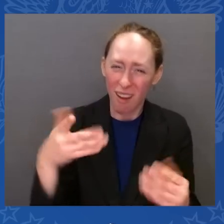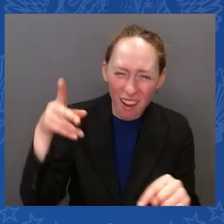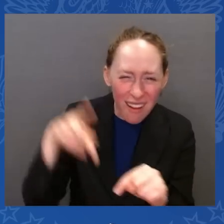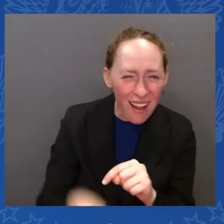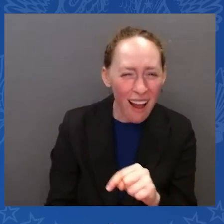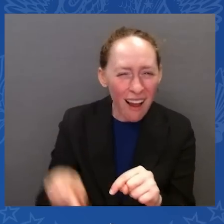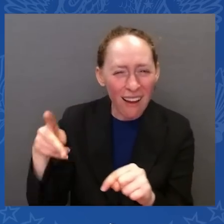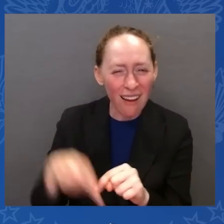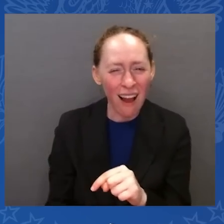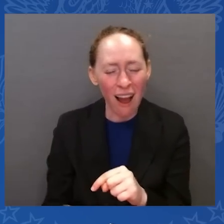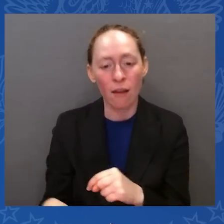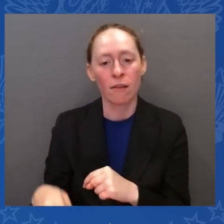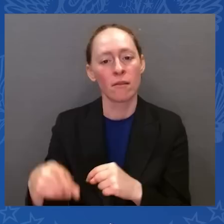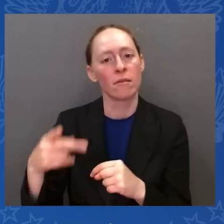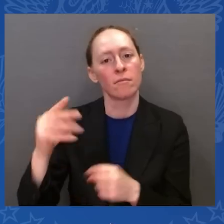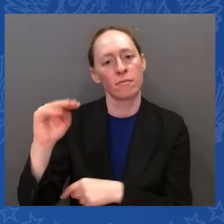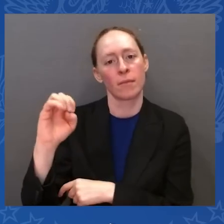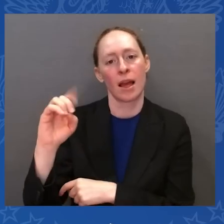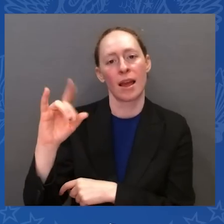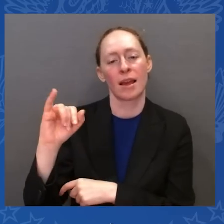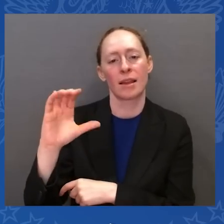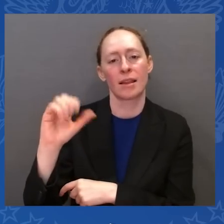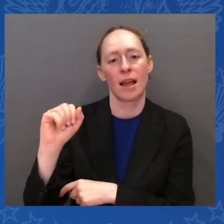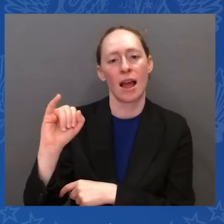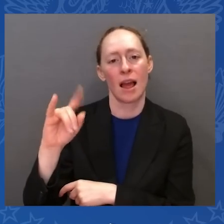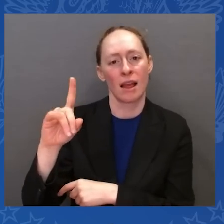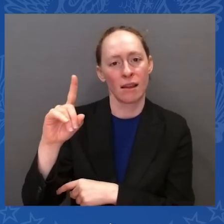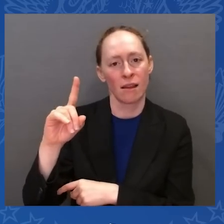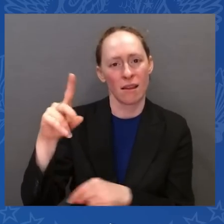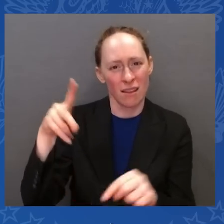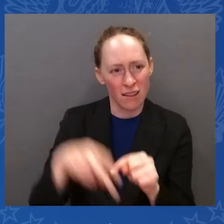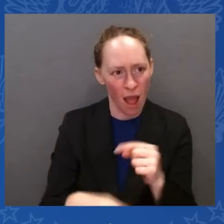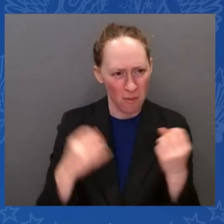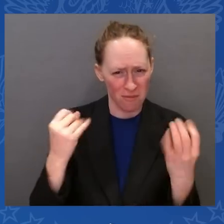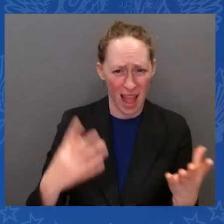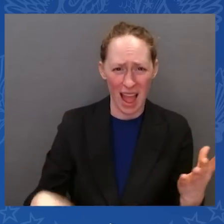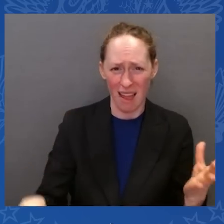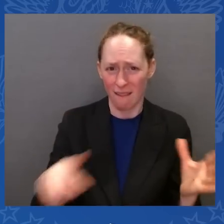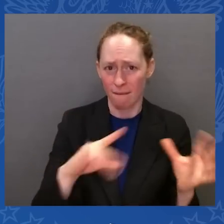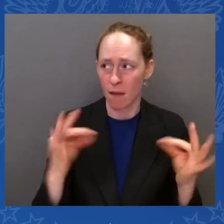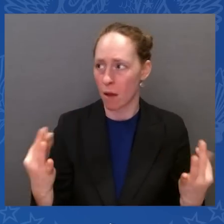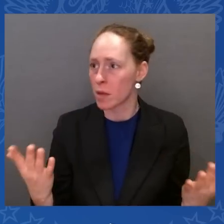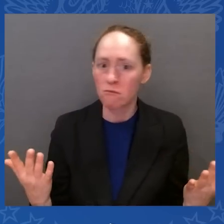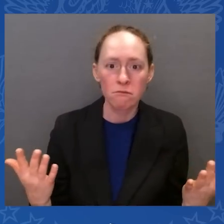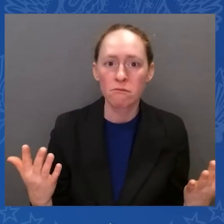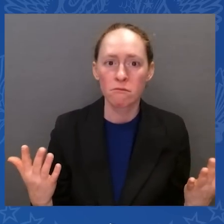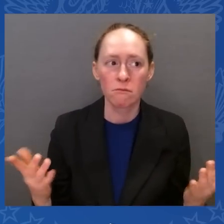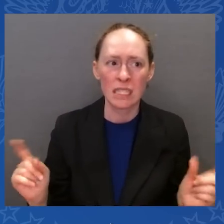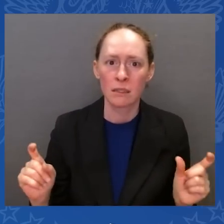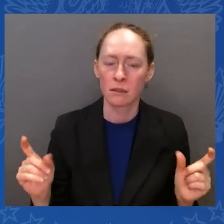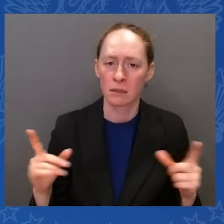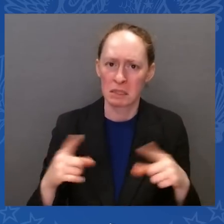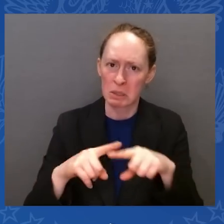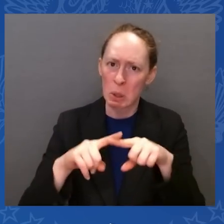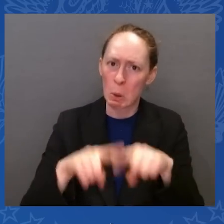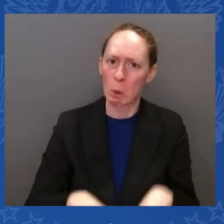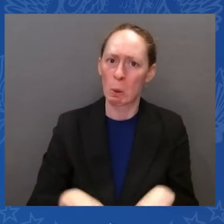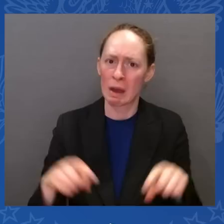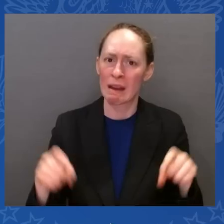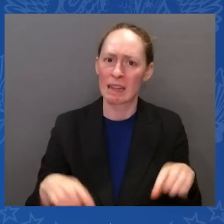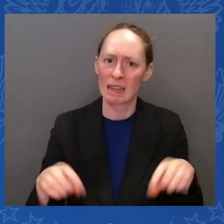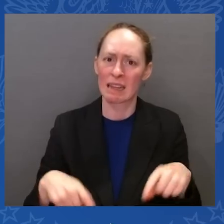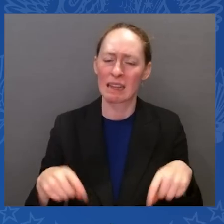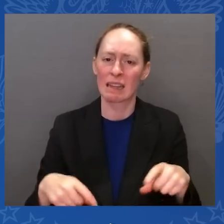very different way forward. He's proposed deep cuts that I believe are going to hurt American families. Millions of Americans relying on